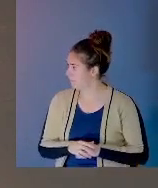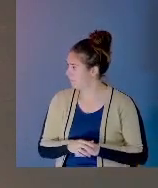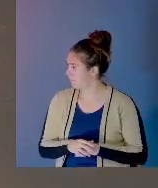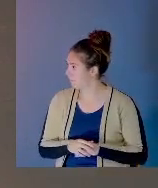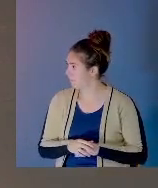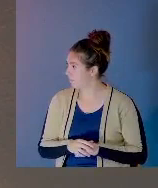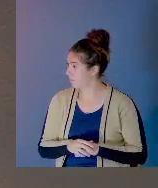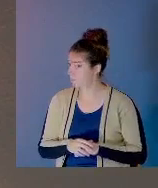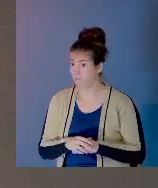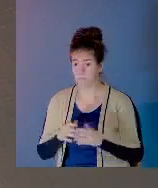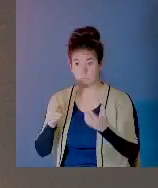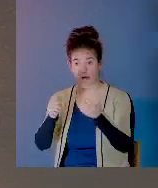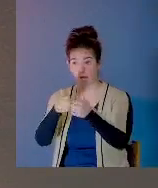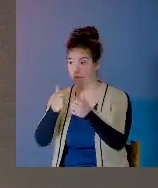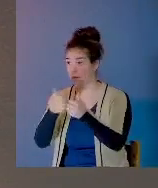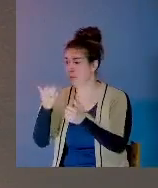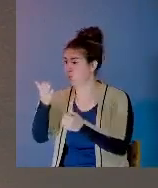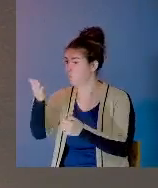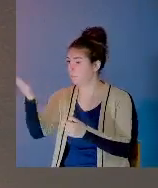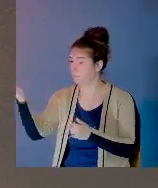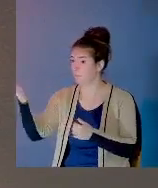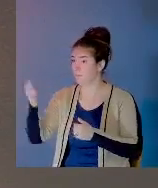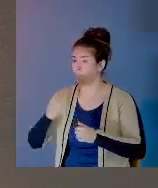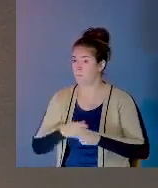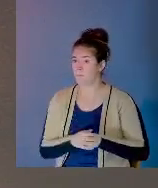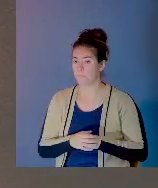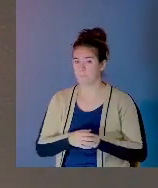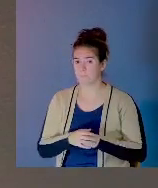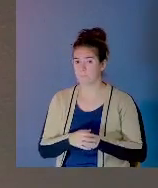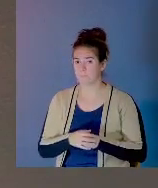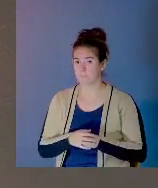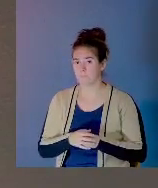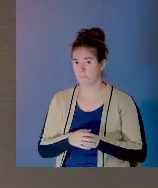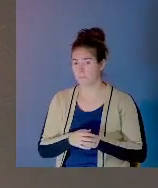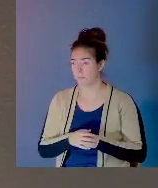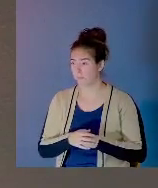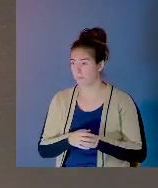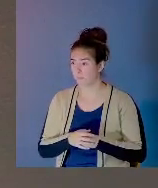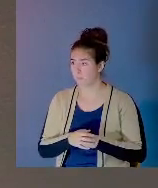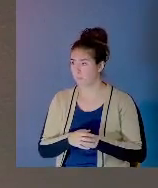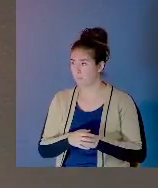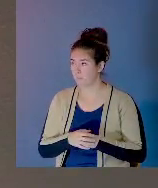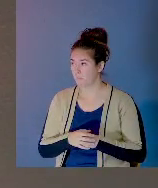Anybody else? Okay. Terry's. Oh, okay.